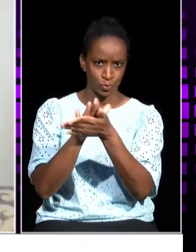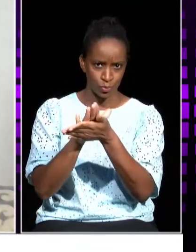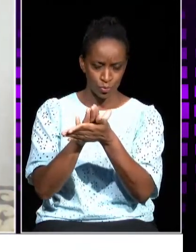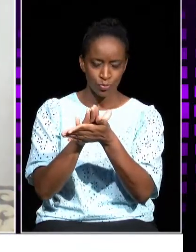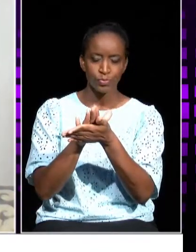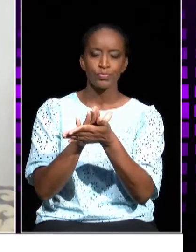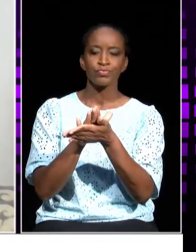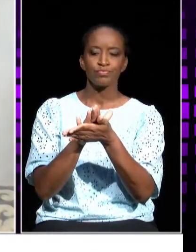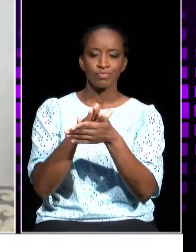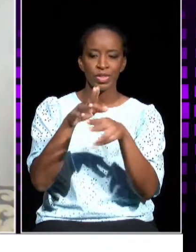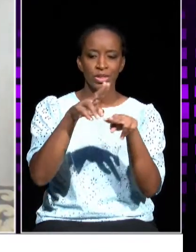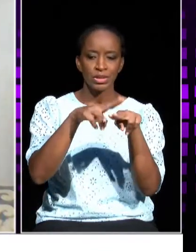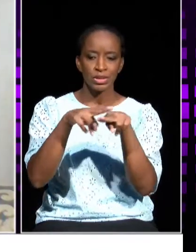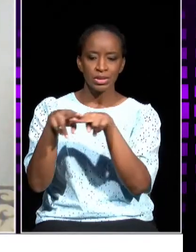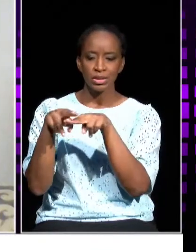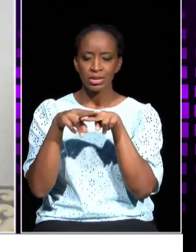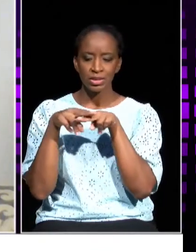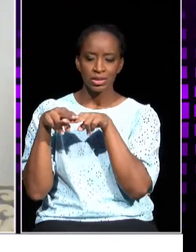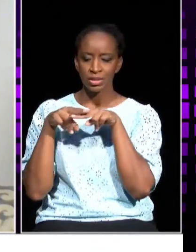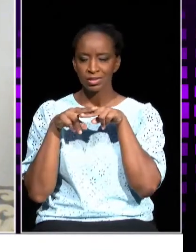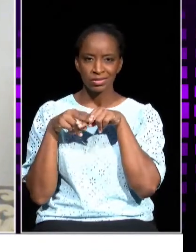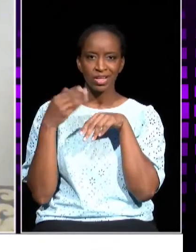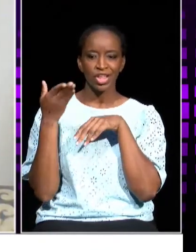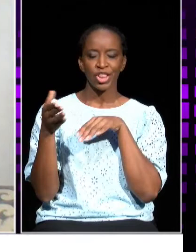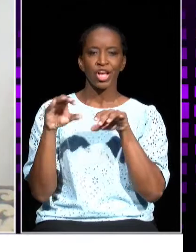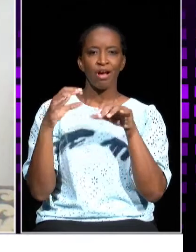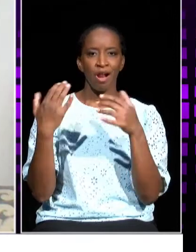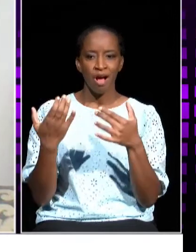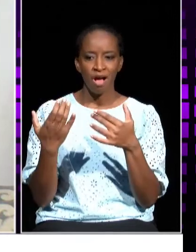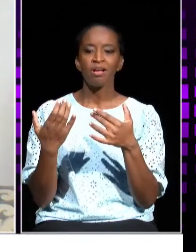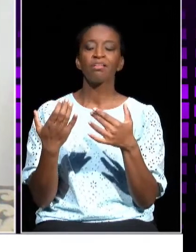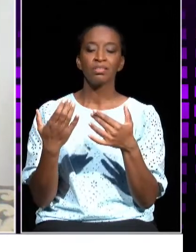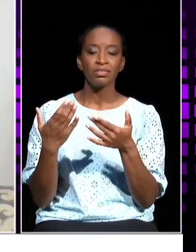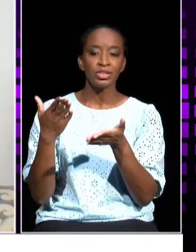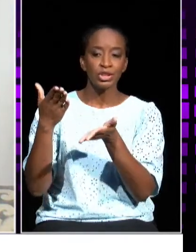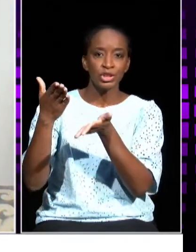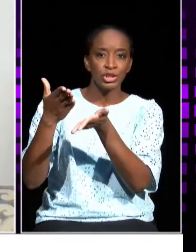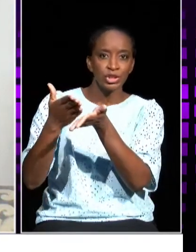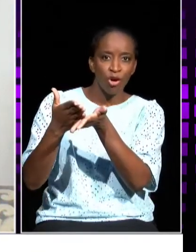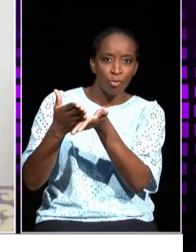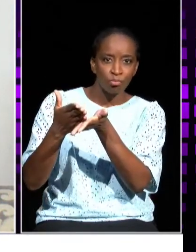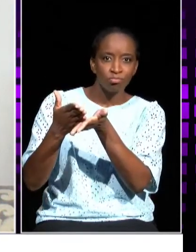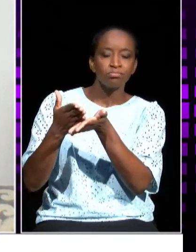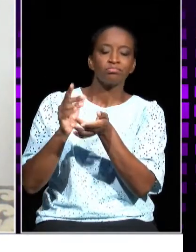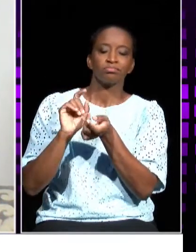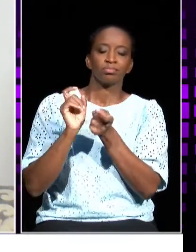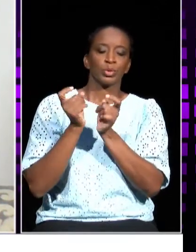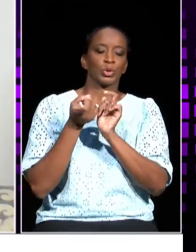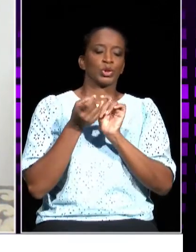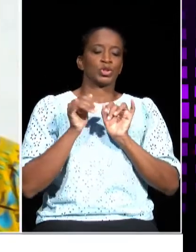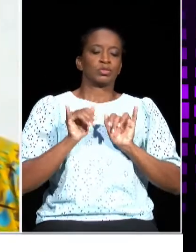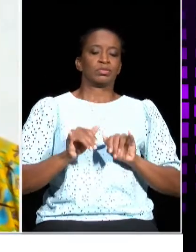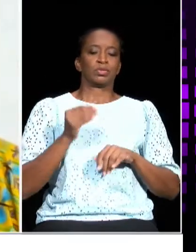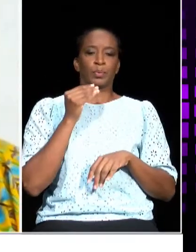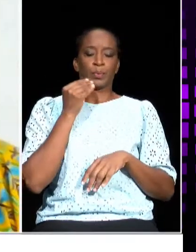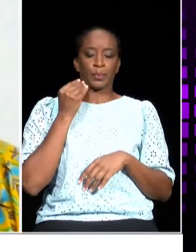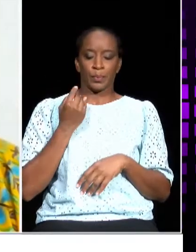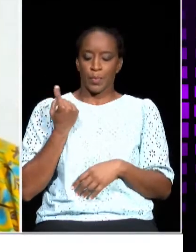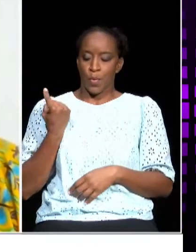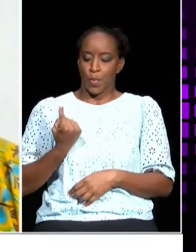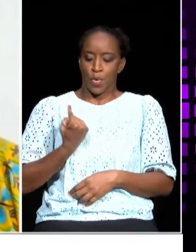environment or physical environment onto the online environment, if I answer your question correctly. Yeah. Thank you very